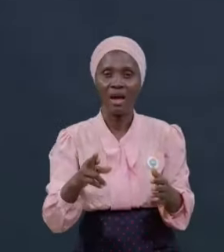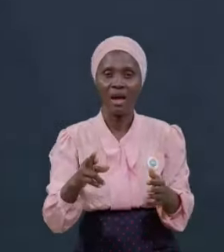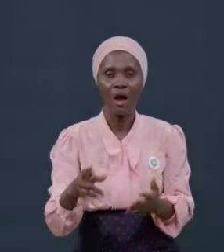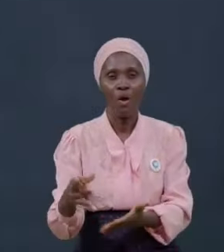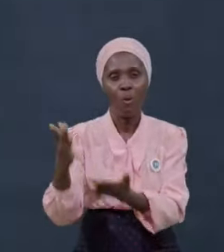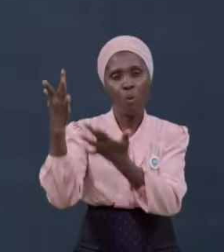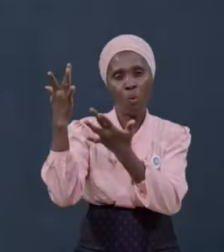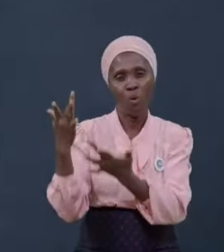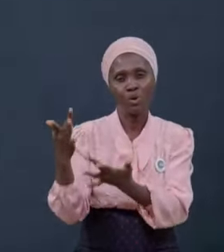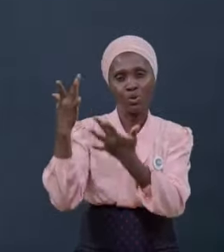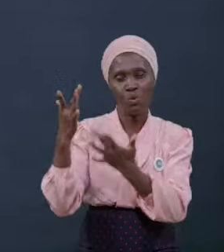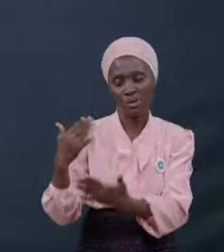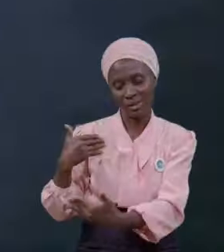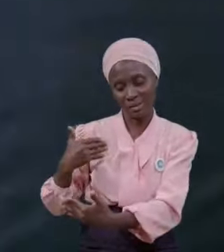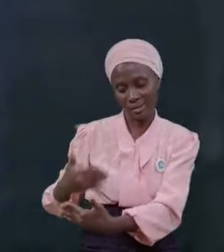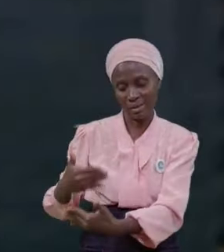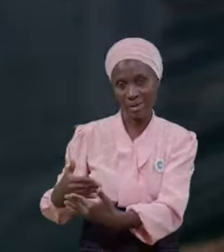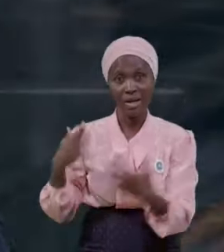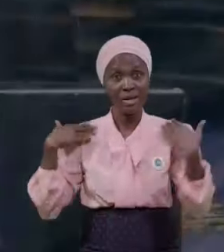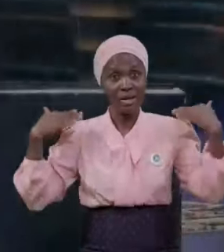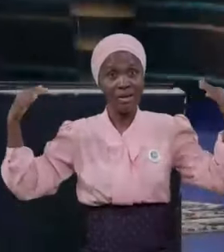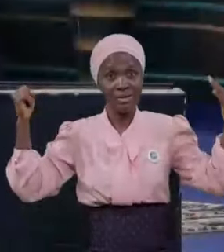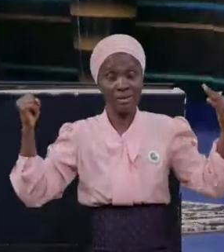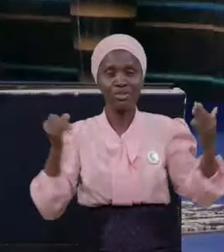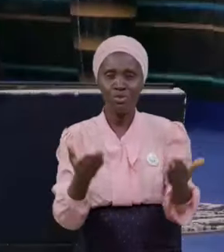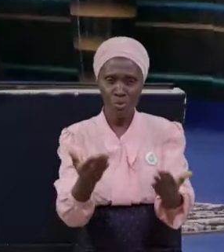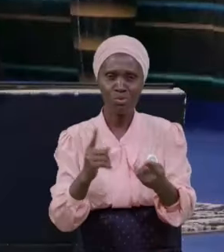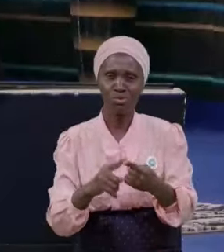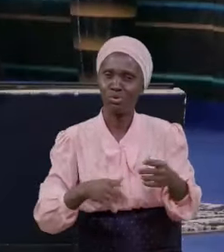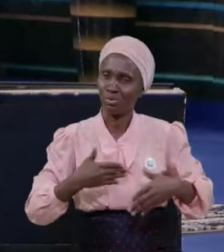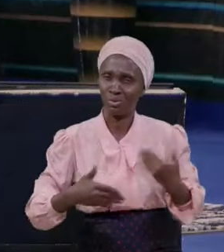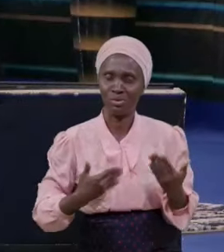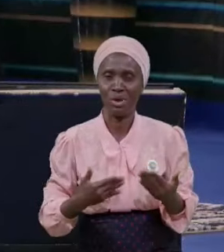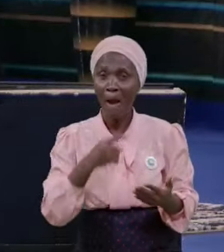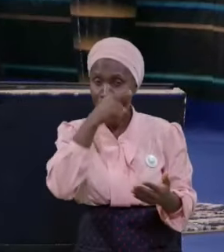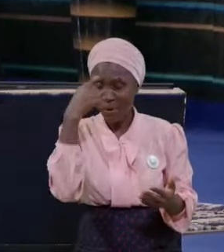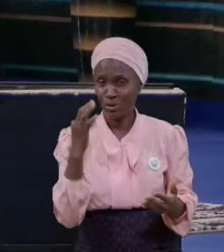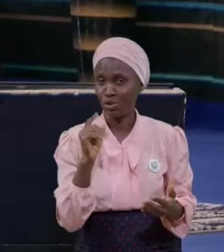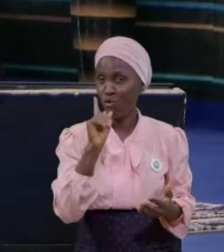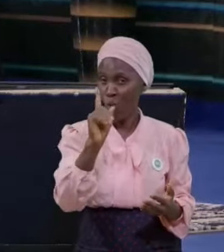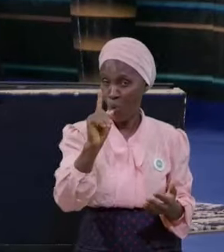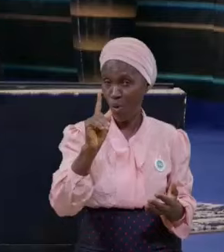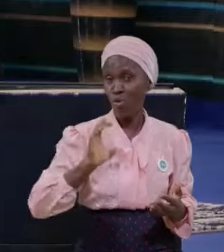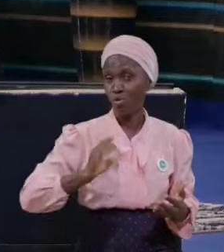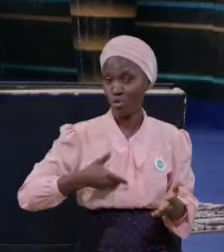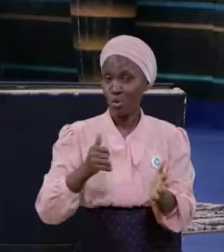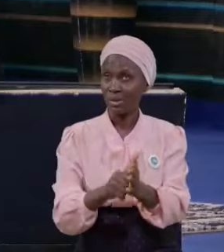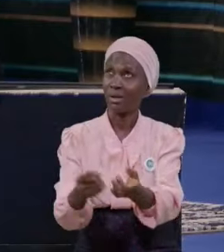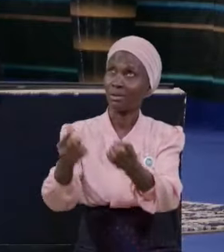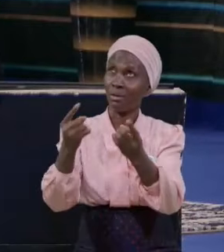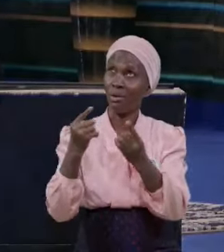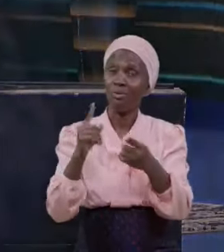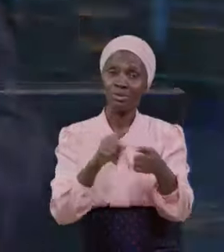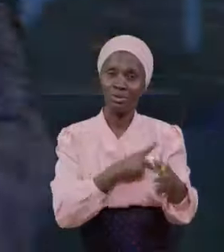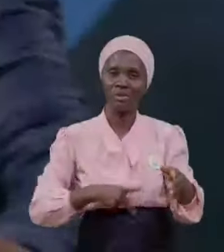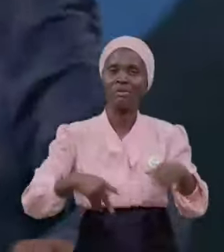to rejoice because of one soul that comes into the kingdom. Prayers rise from